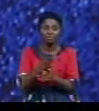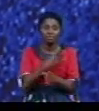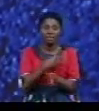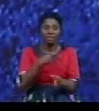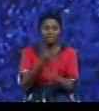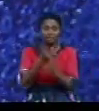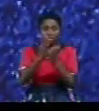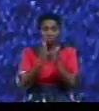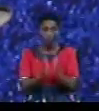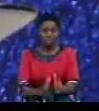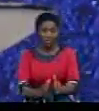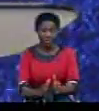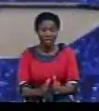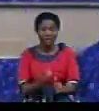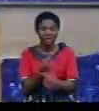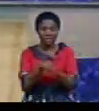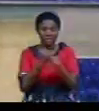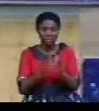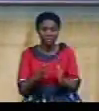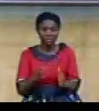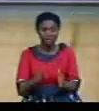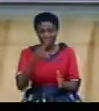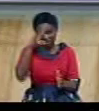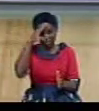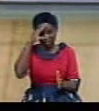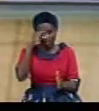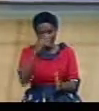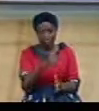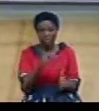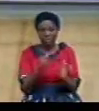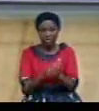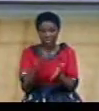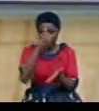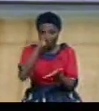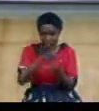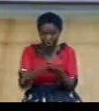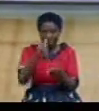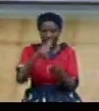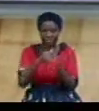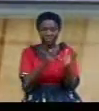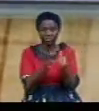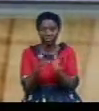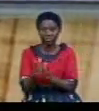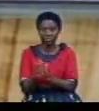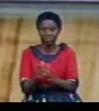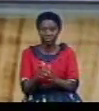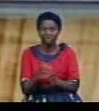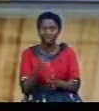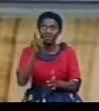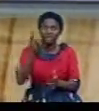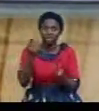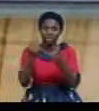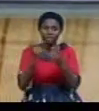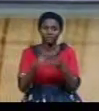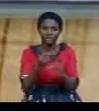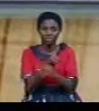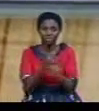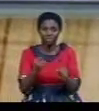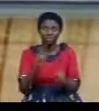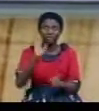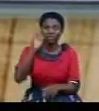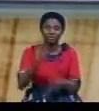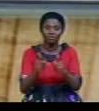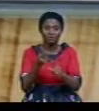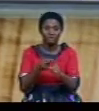the Believers in Jesus he came to save his people from their sins but then